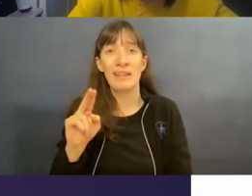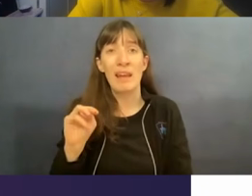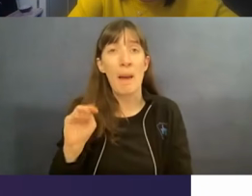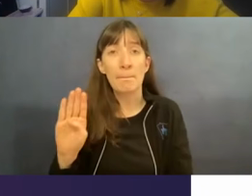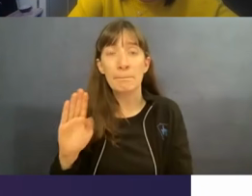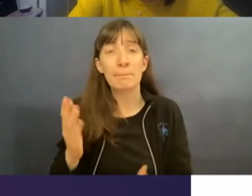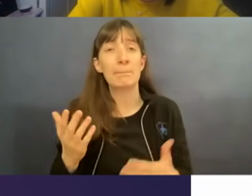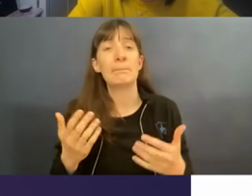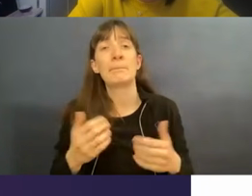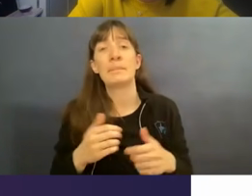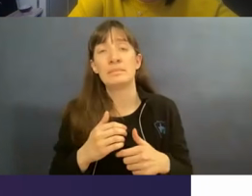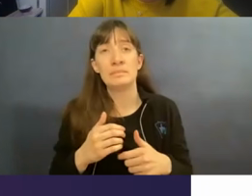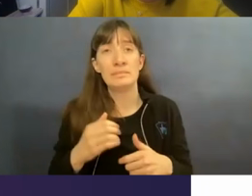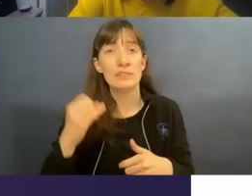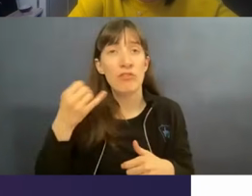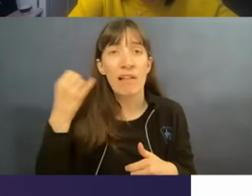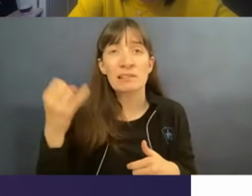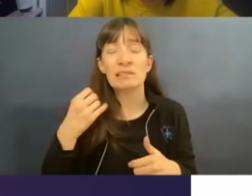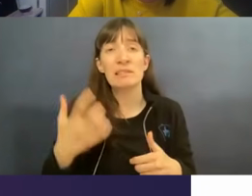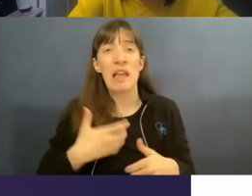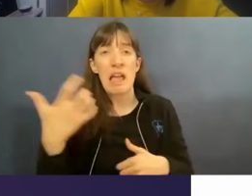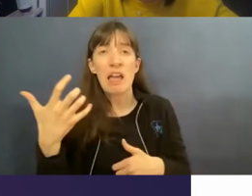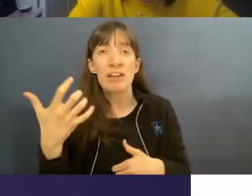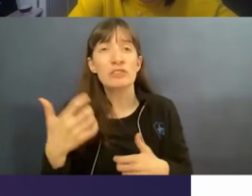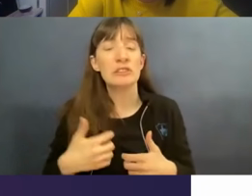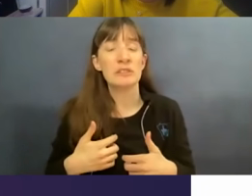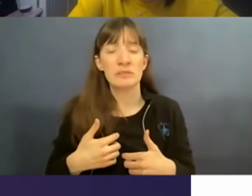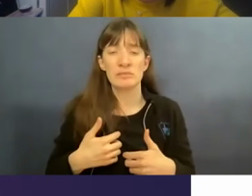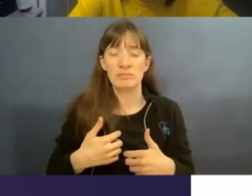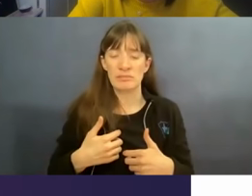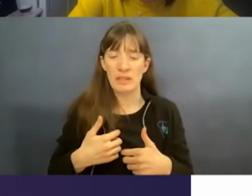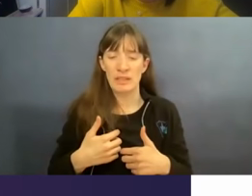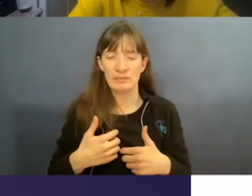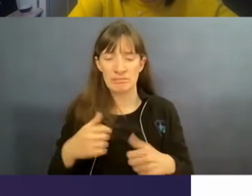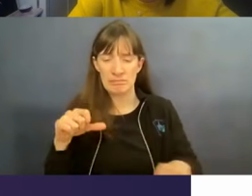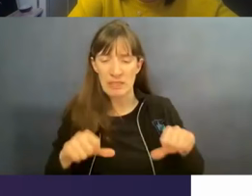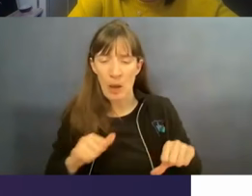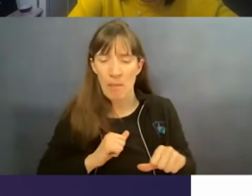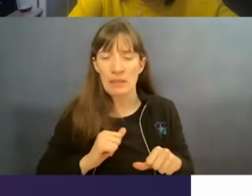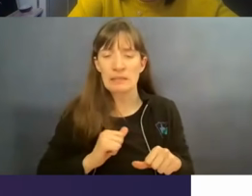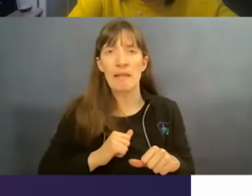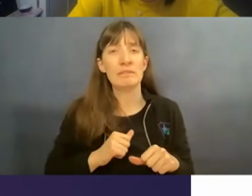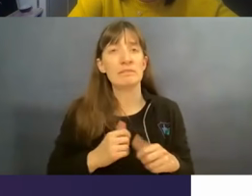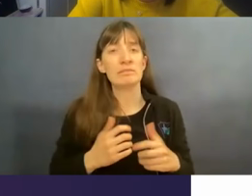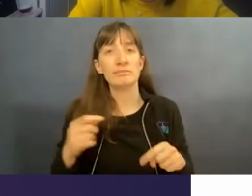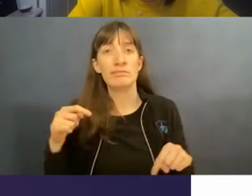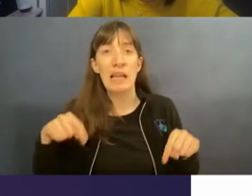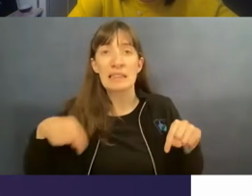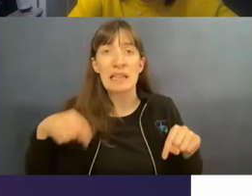jealousy, anger, tension, distrust, self-doubt, anxiety.